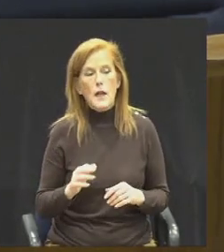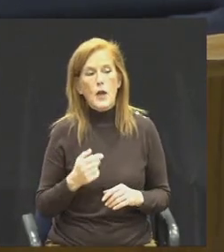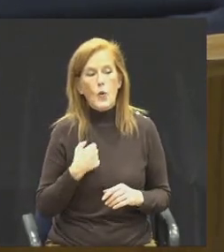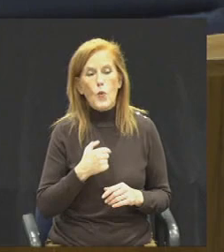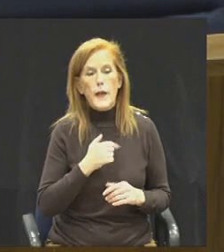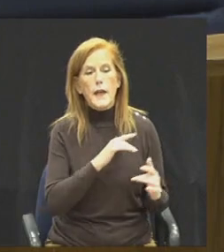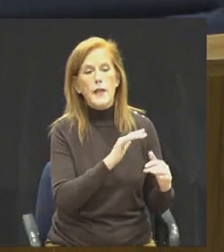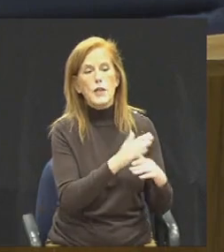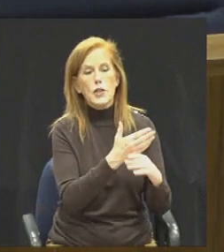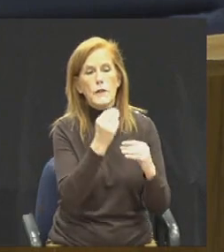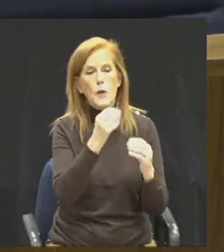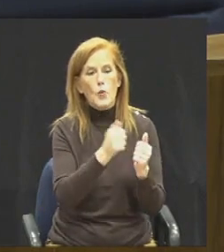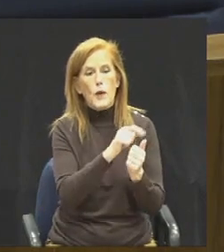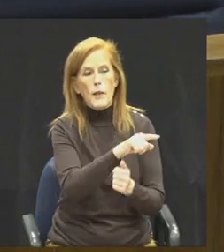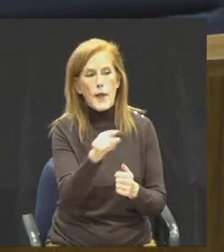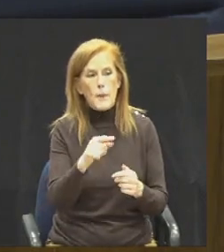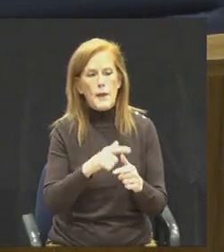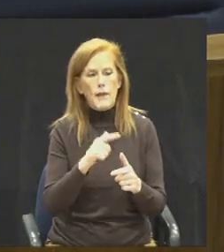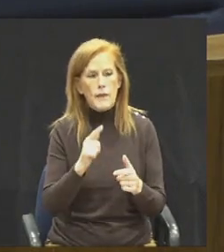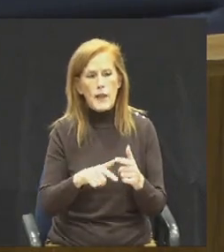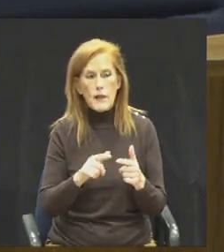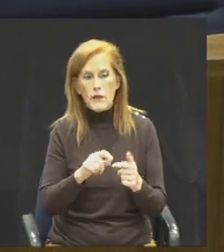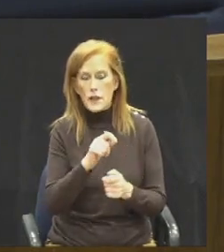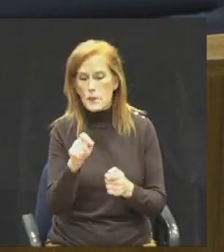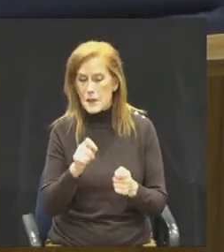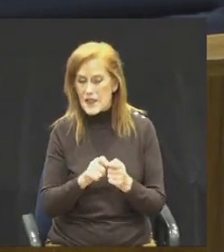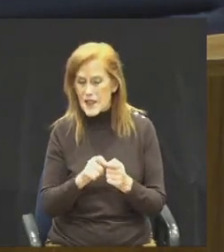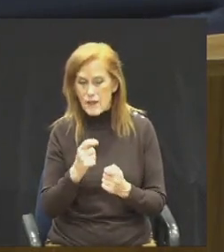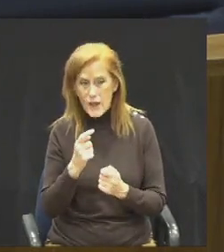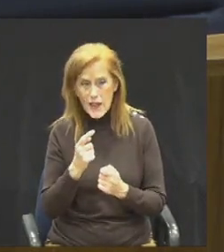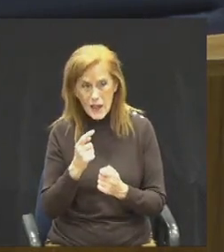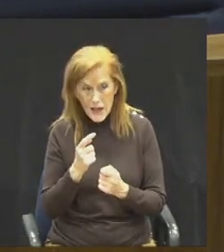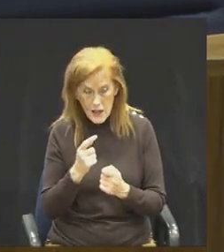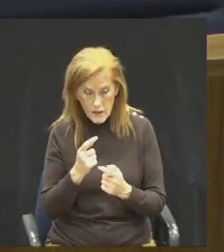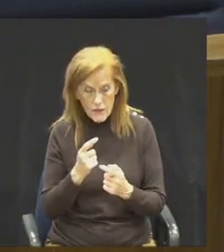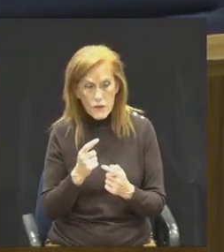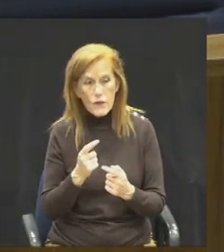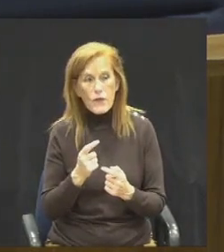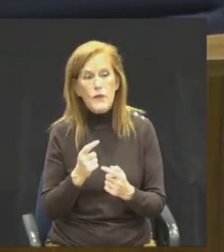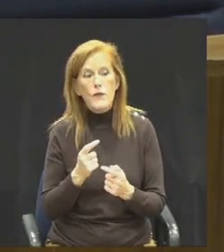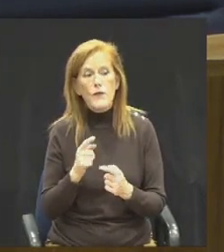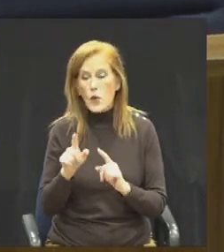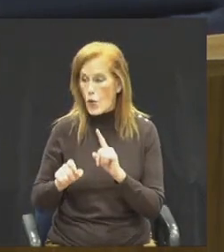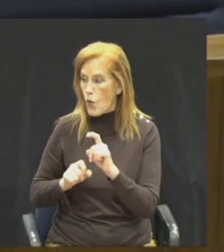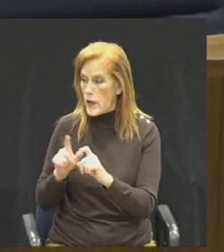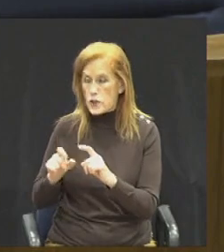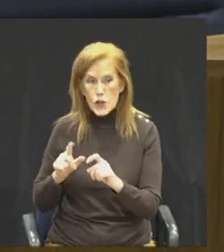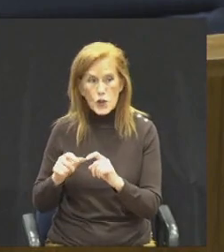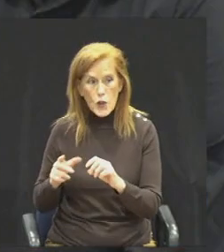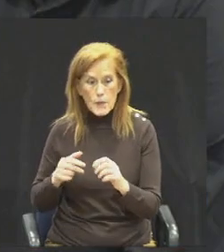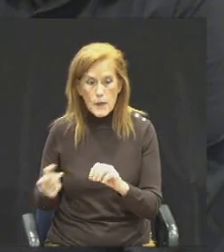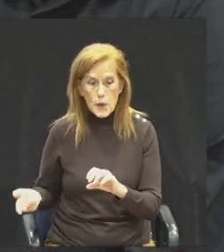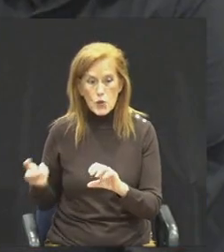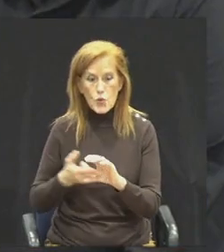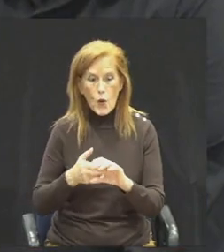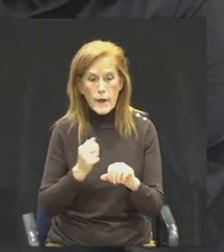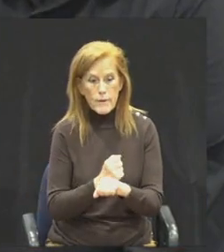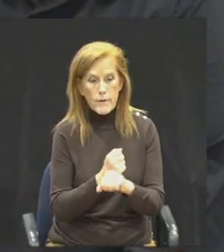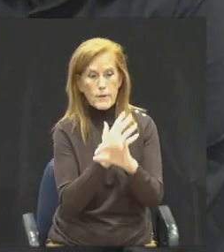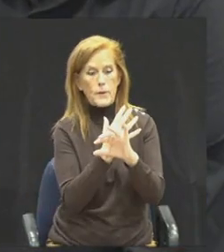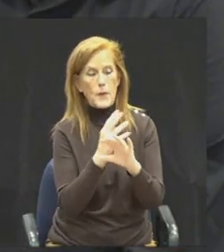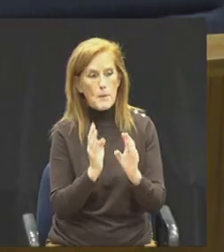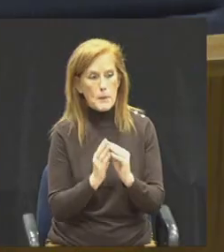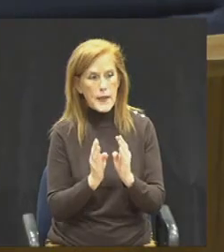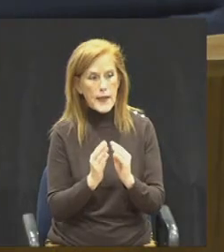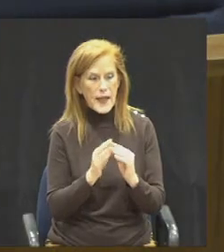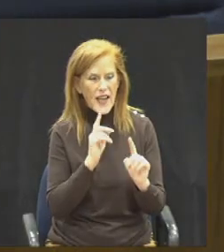were significant like questions or something, maybe you could. Yeah, we'd be happy to pop in and answer those. Absolutely. As part of that meeting. Yeah. Okay. Because